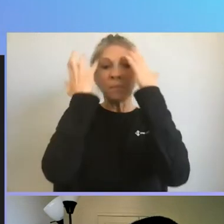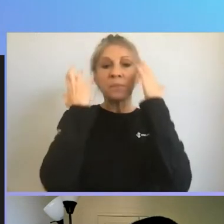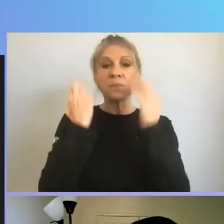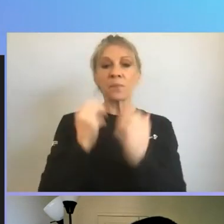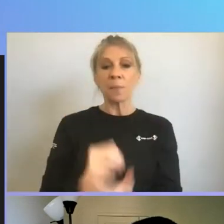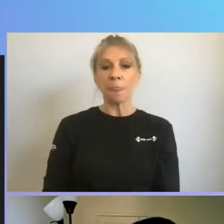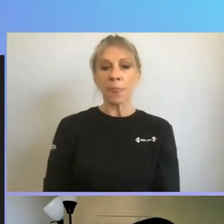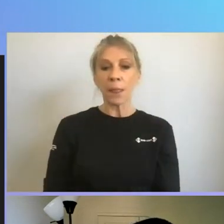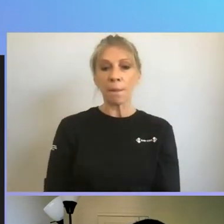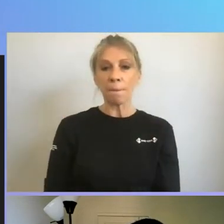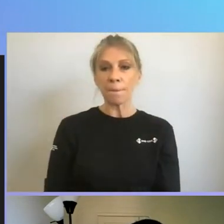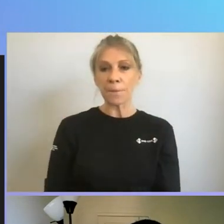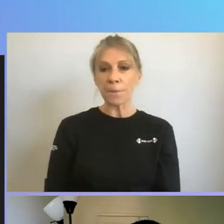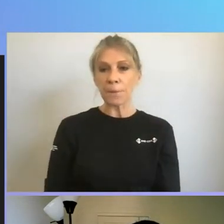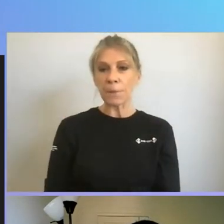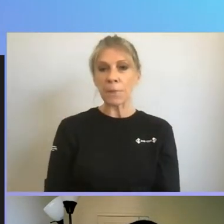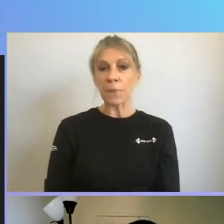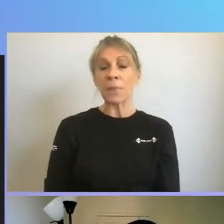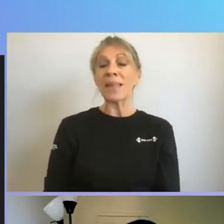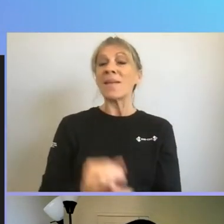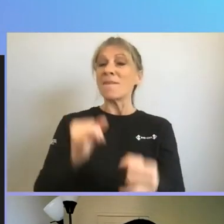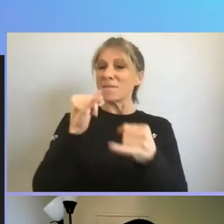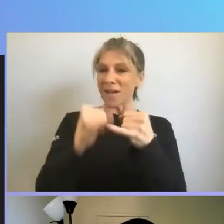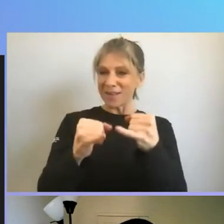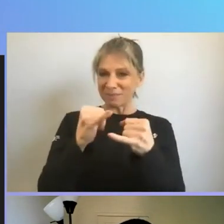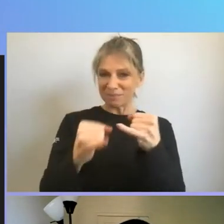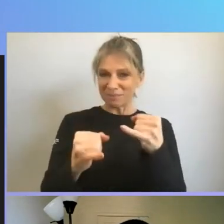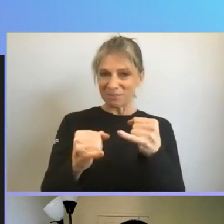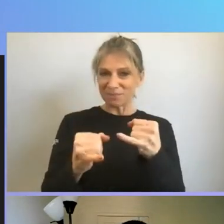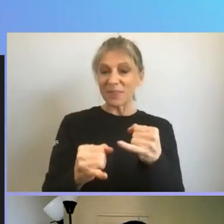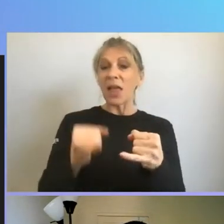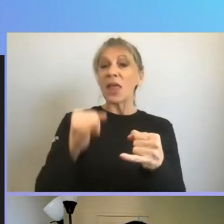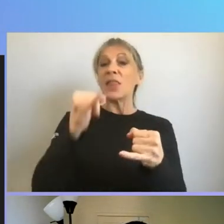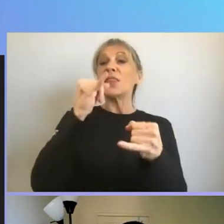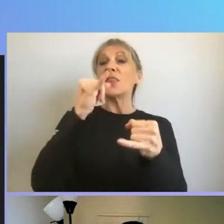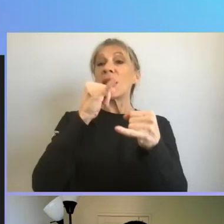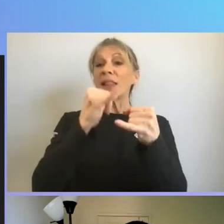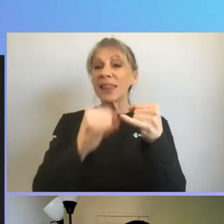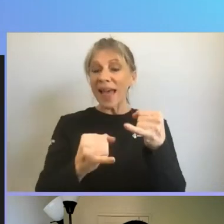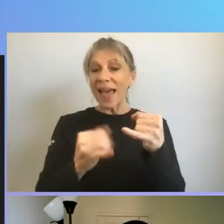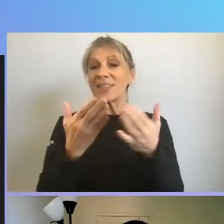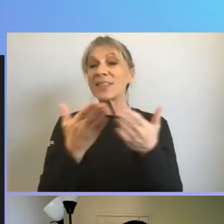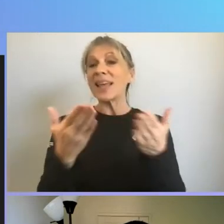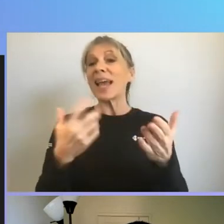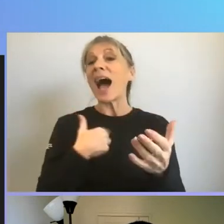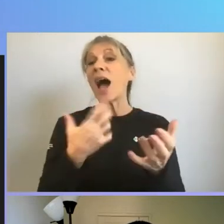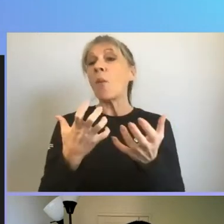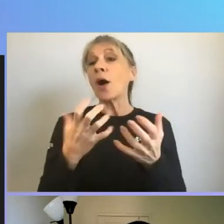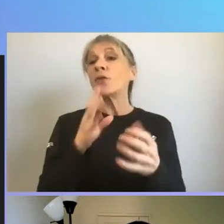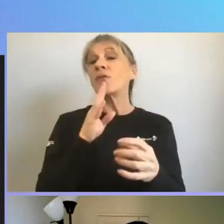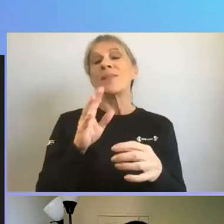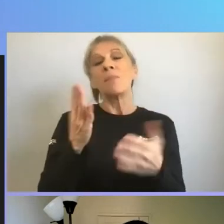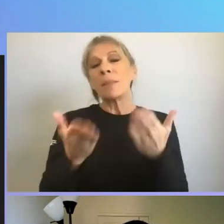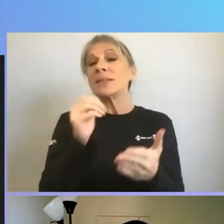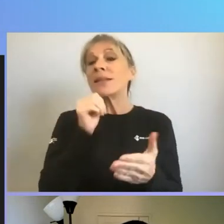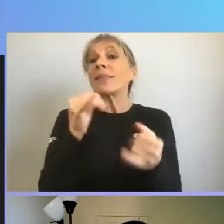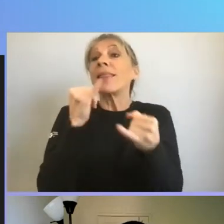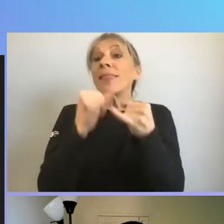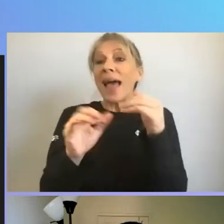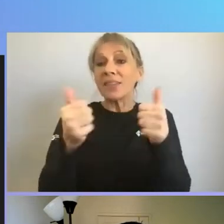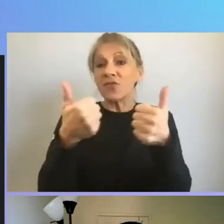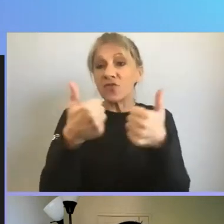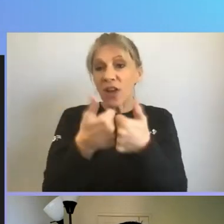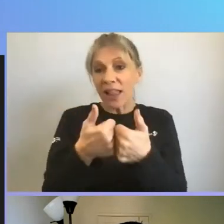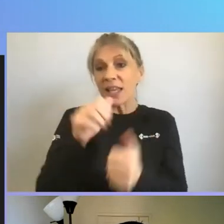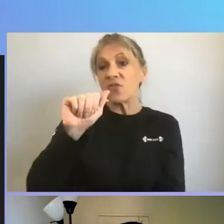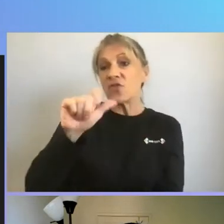Okay. Finally, the last challenge that I want to talk about, maybe not the last challenge in alt text,